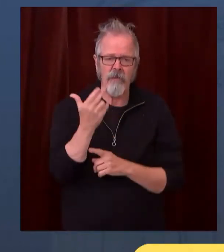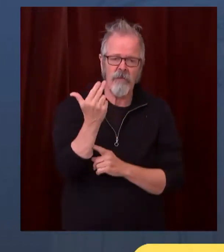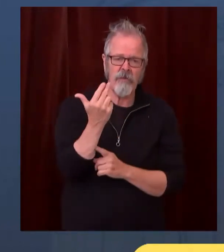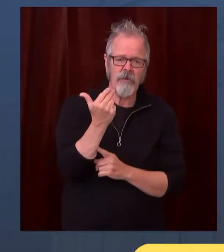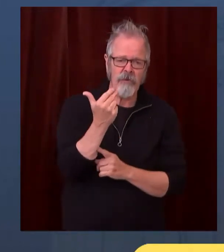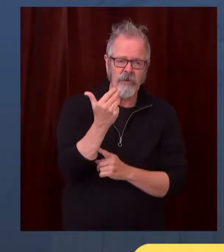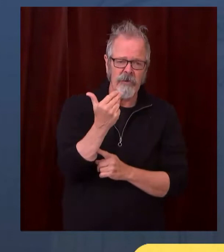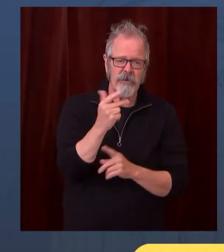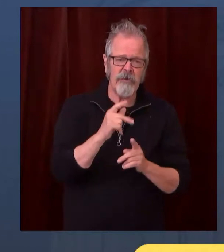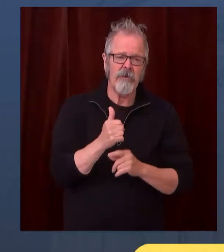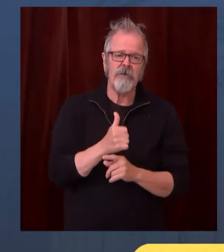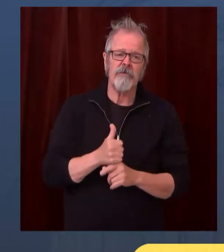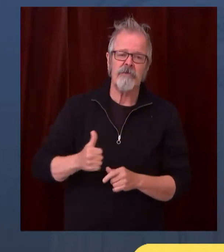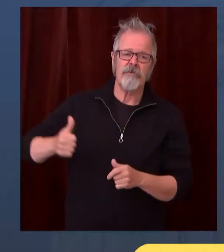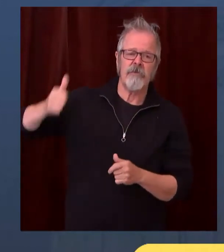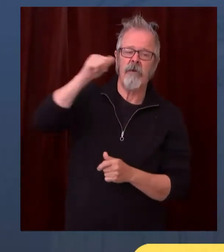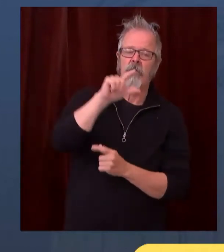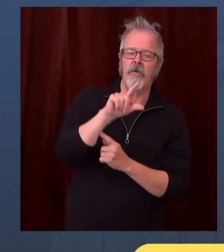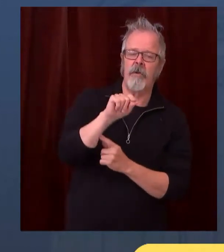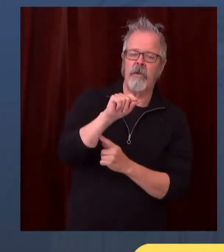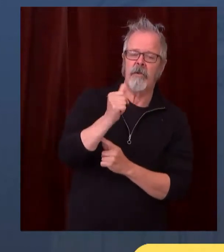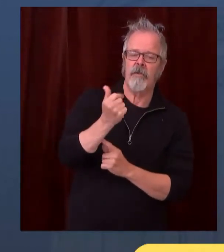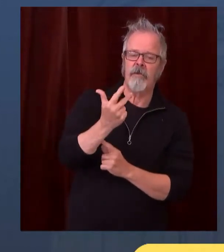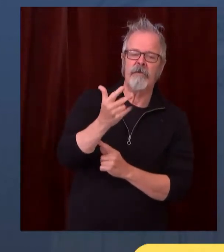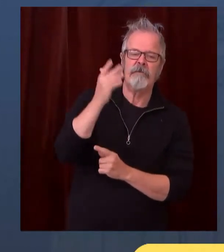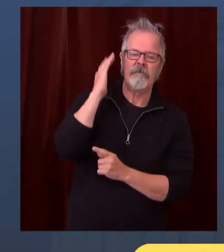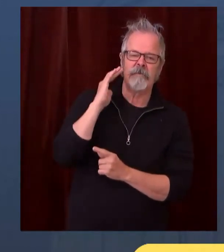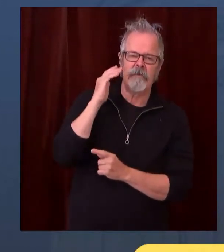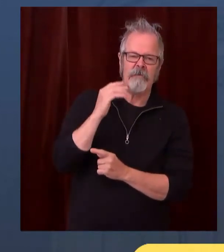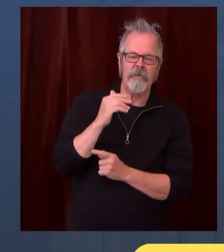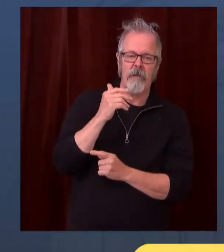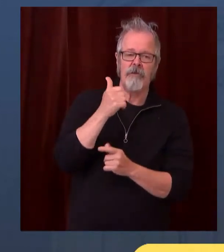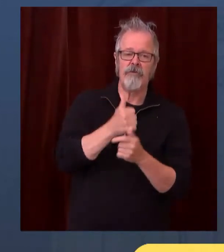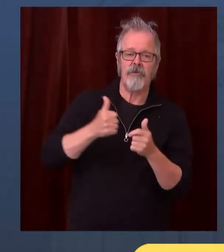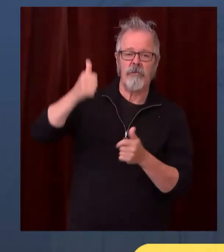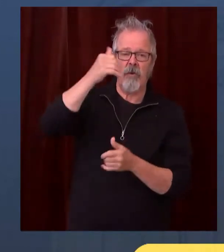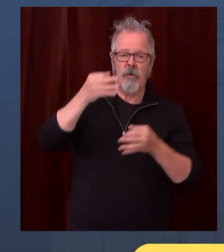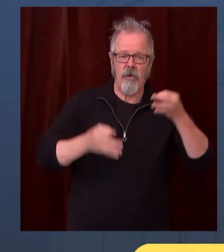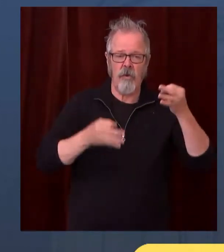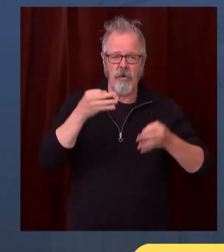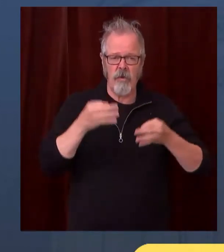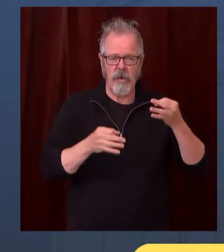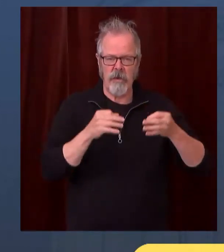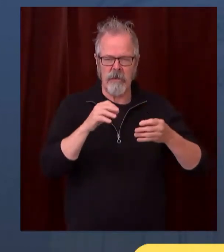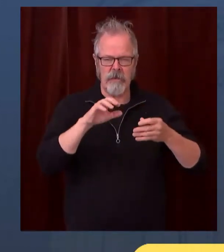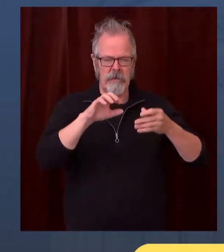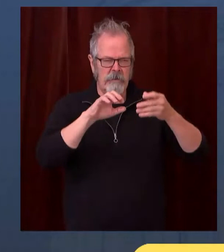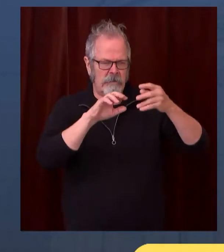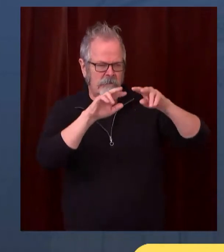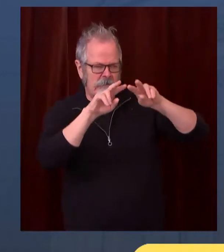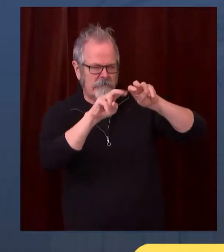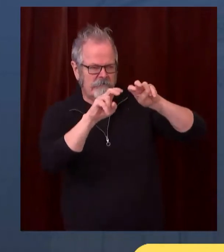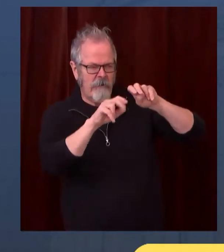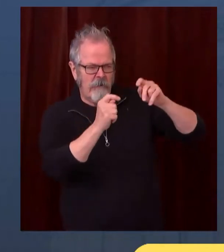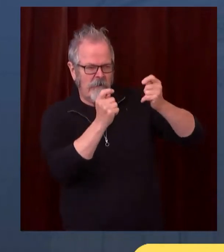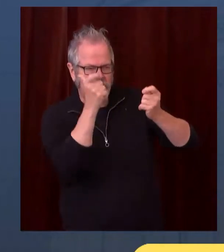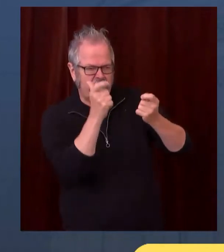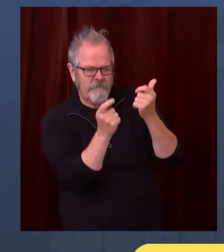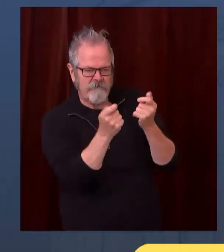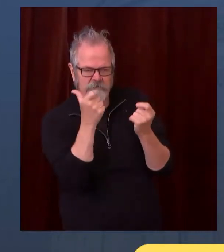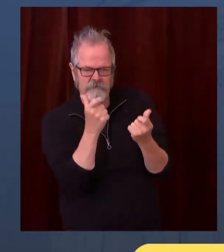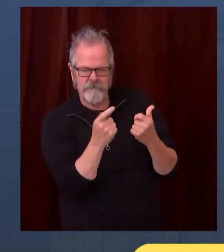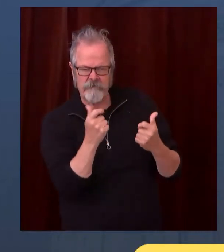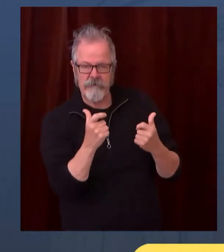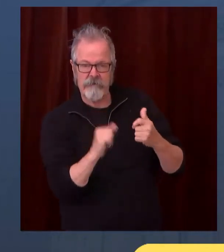states. Fortunately, that has not happened in the state of Washington. But an injury to the voting rights of people in Alabama